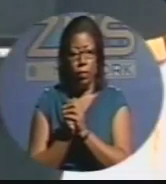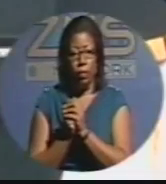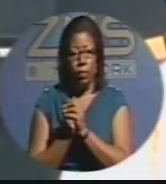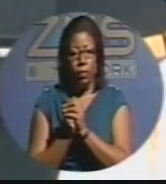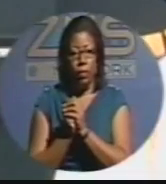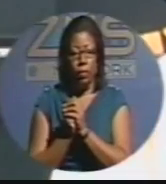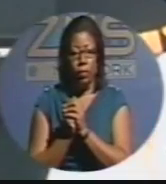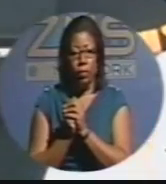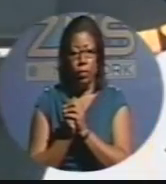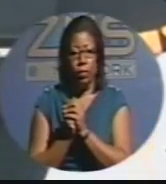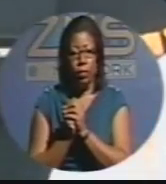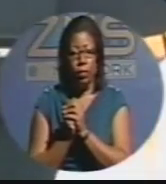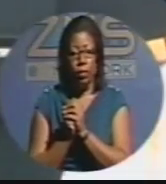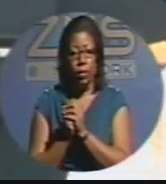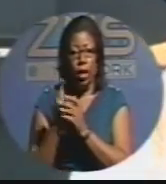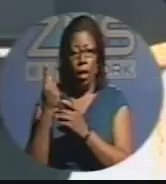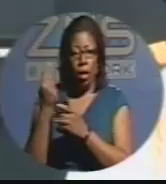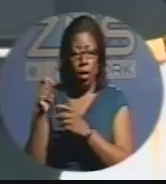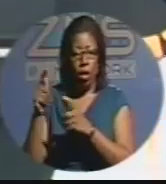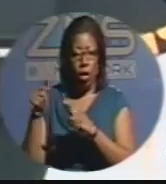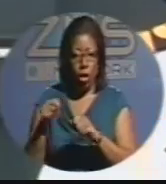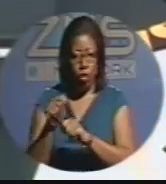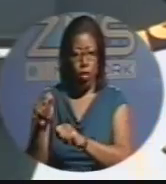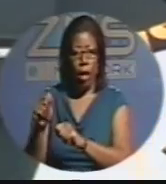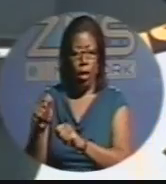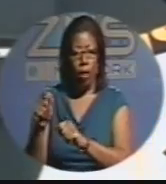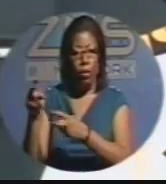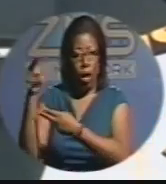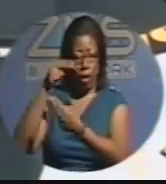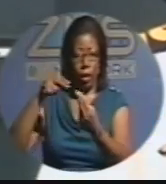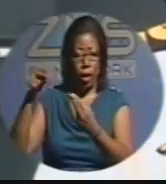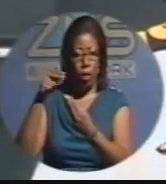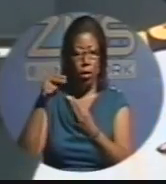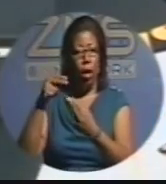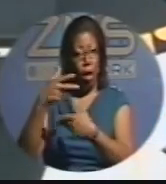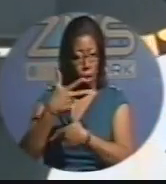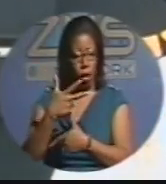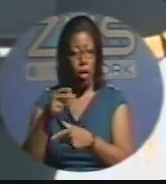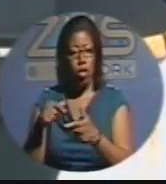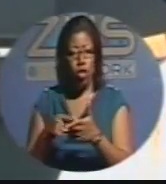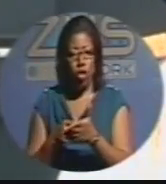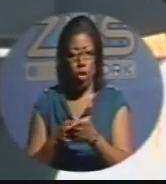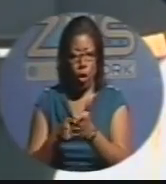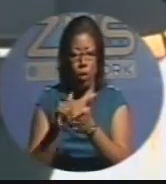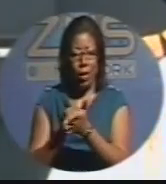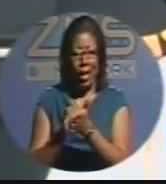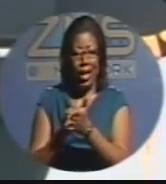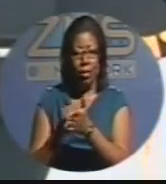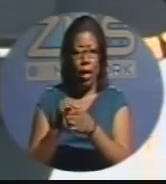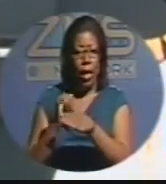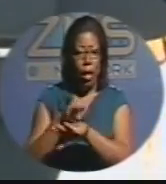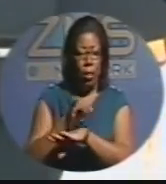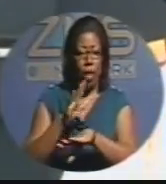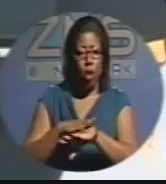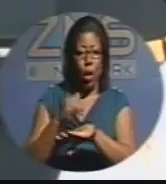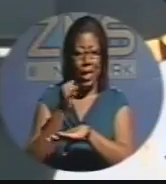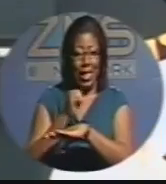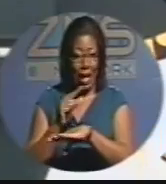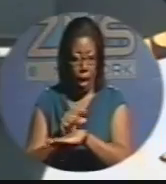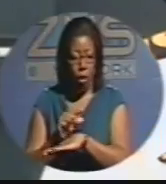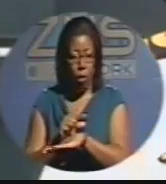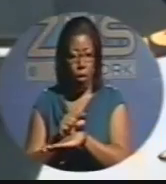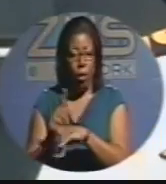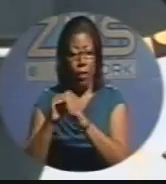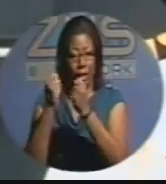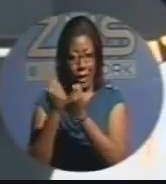The track of the hurricane shows that it may have some impact on Inagua. So the team in Inagua, we've asked them to